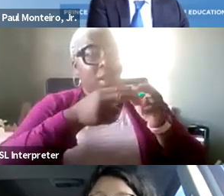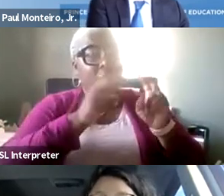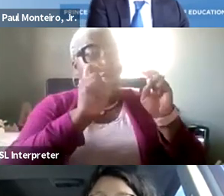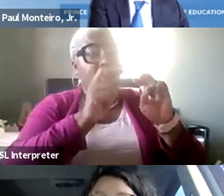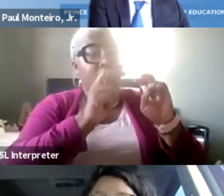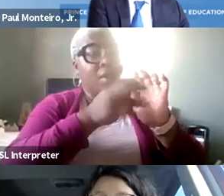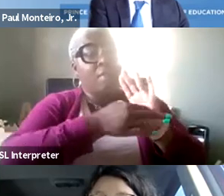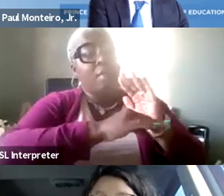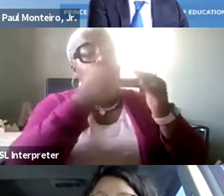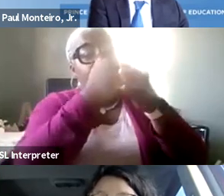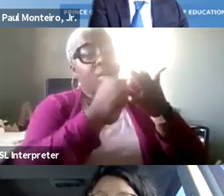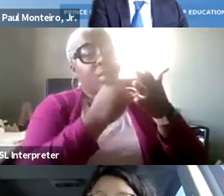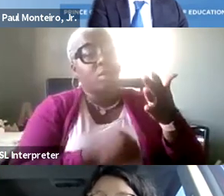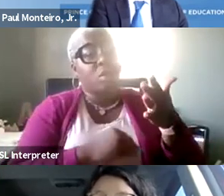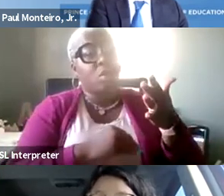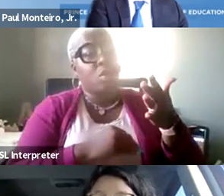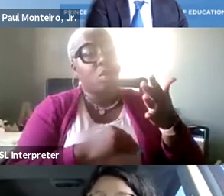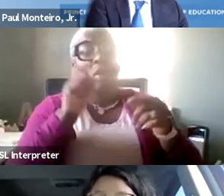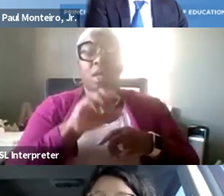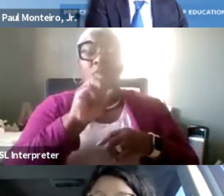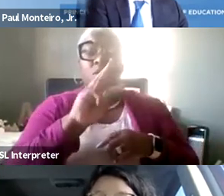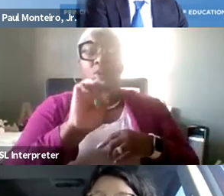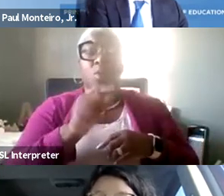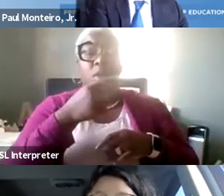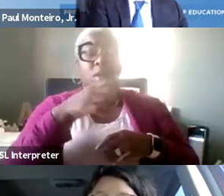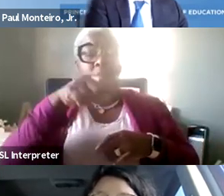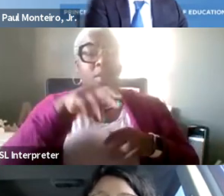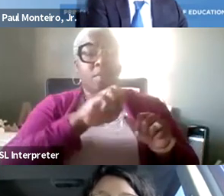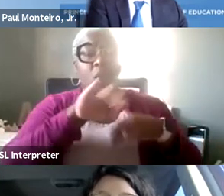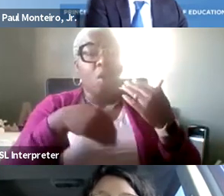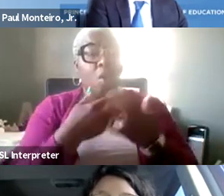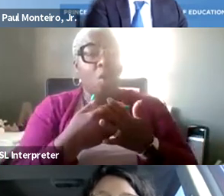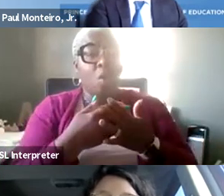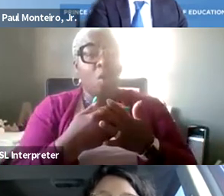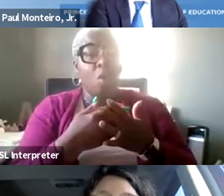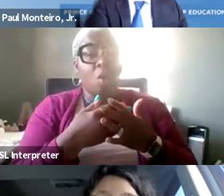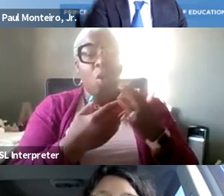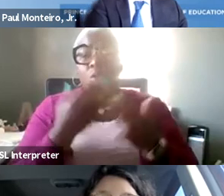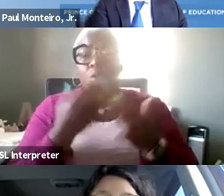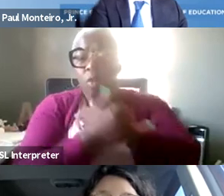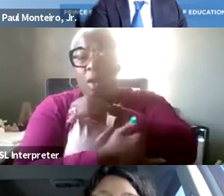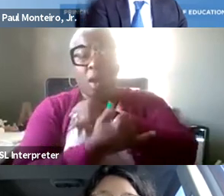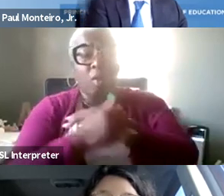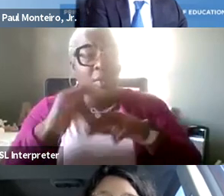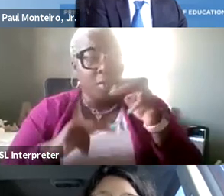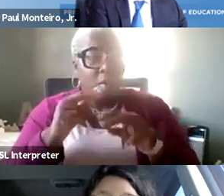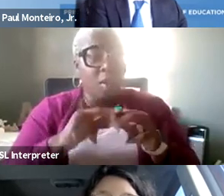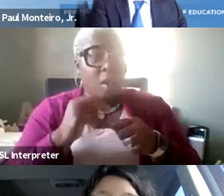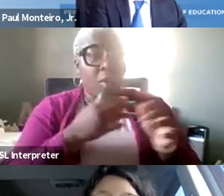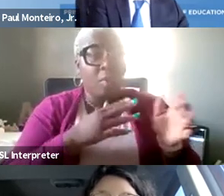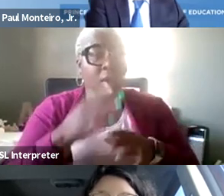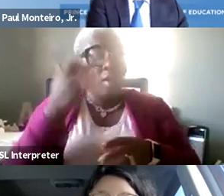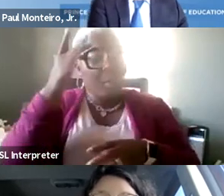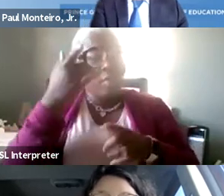because you're going to need swing space for all of the builds that you're doing. This is going to affect everyone up and down the county. So just make sure that you're planning for that smartly